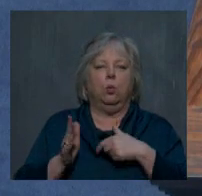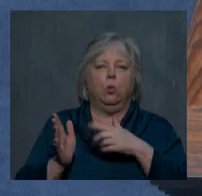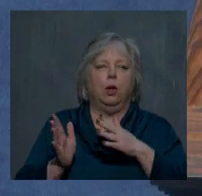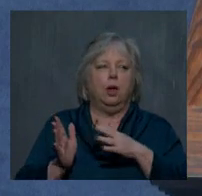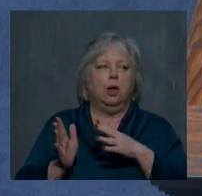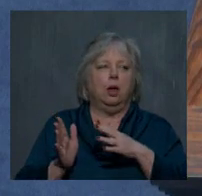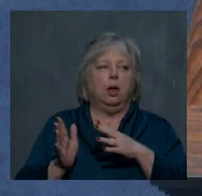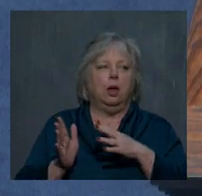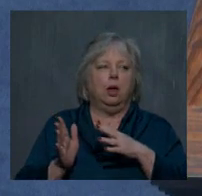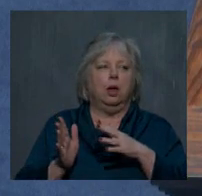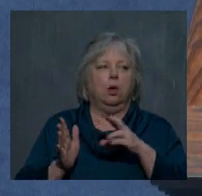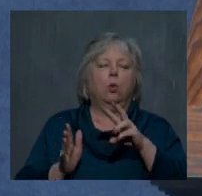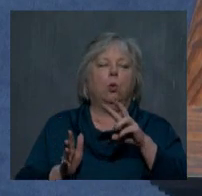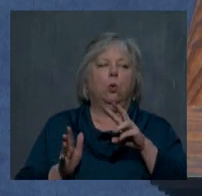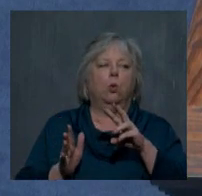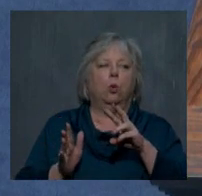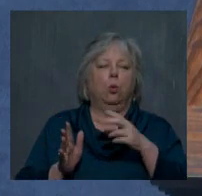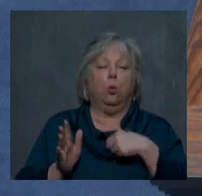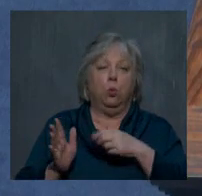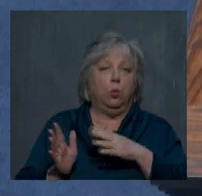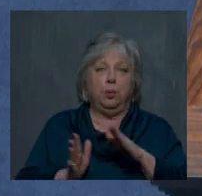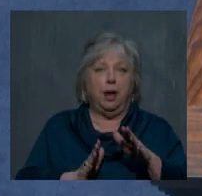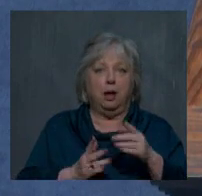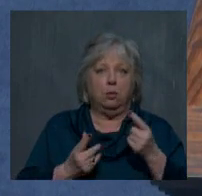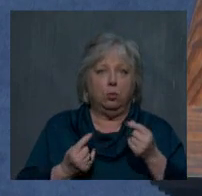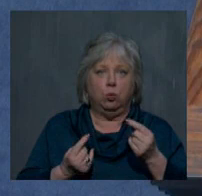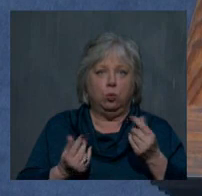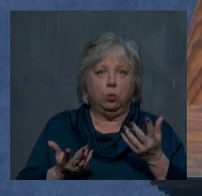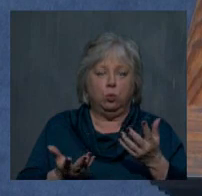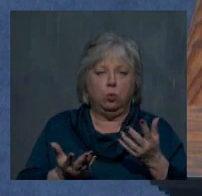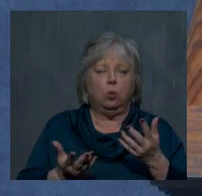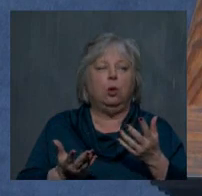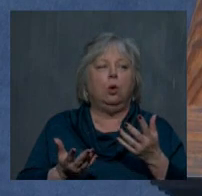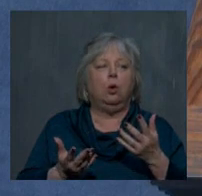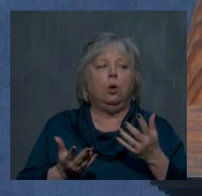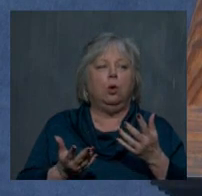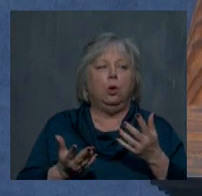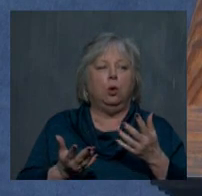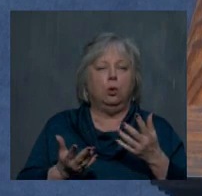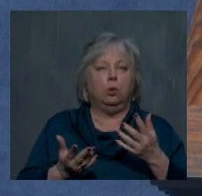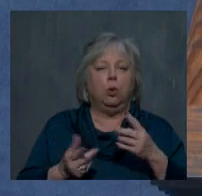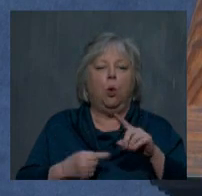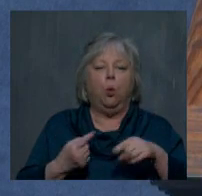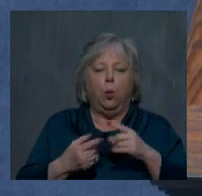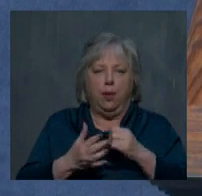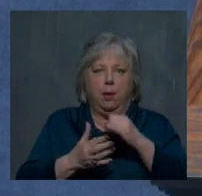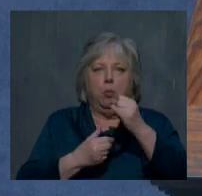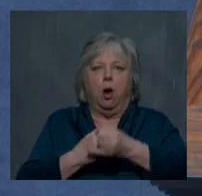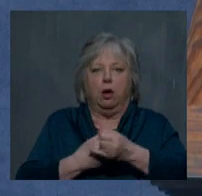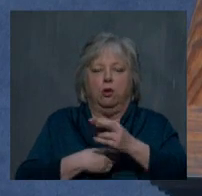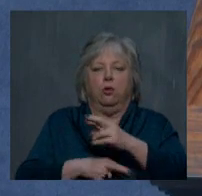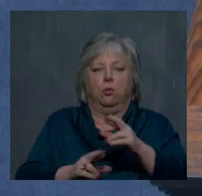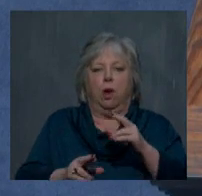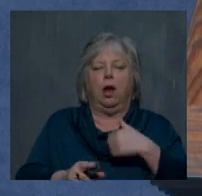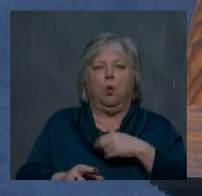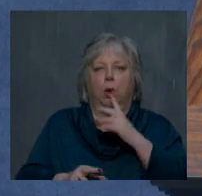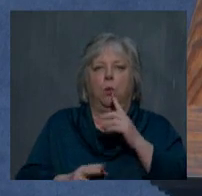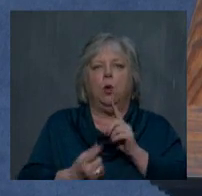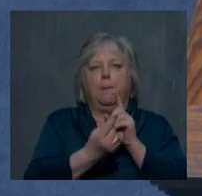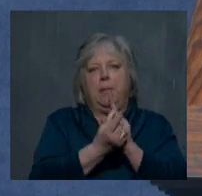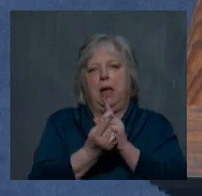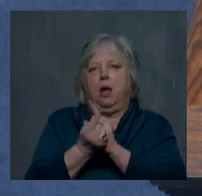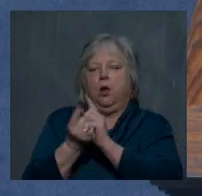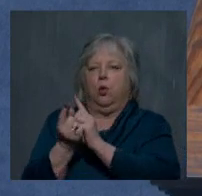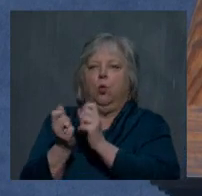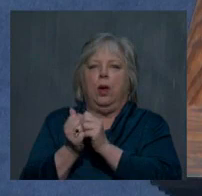doing, Wyrick, what we plan on doing is when we have these projects, we will meet with the city directors to go over what